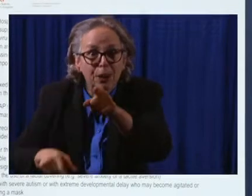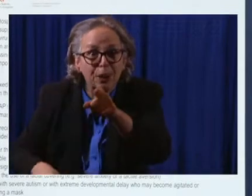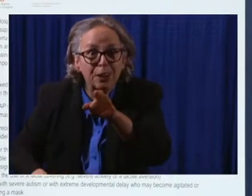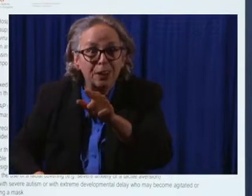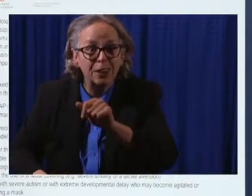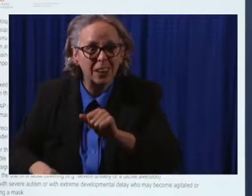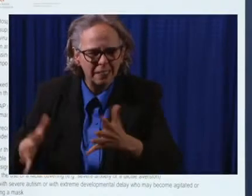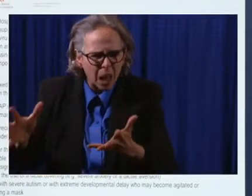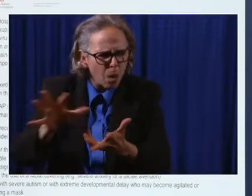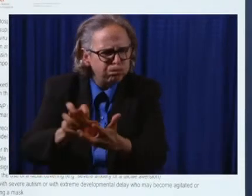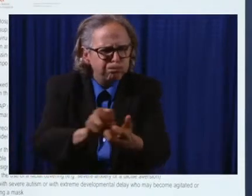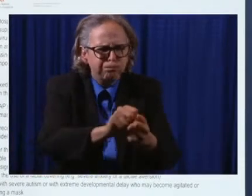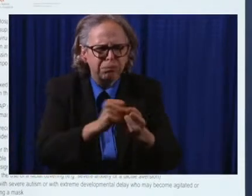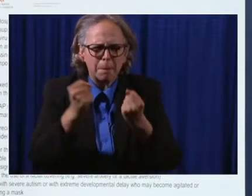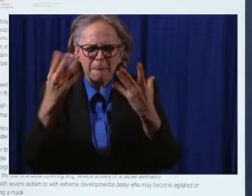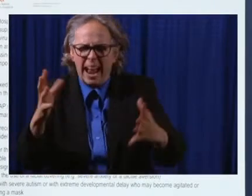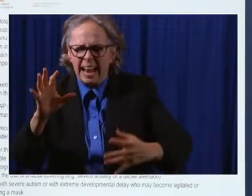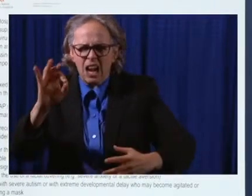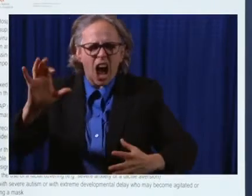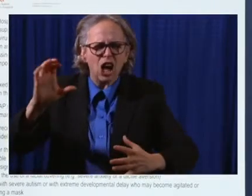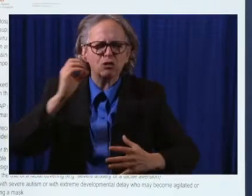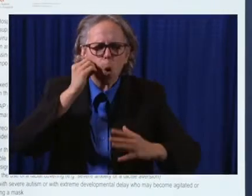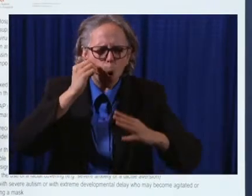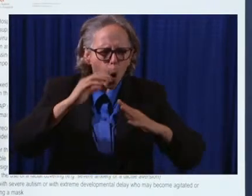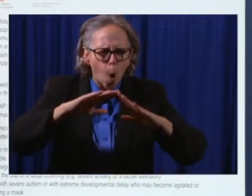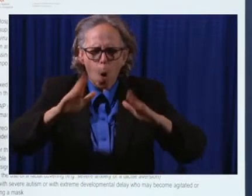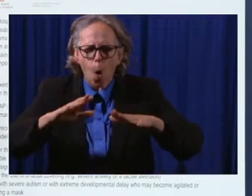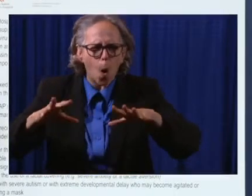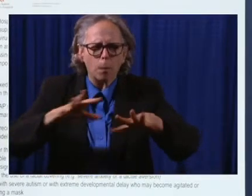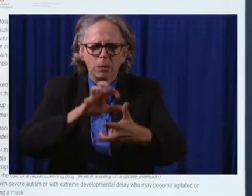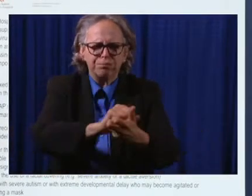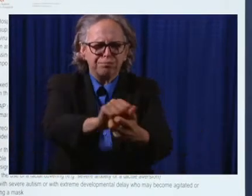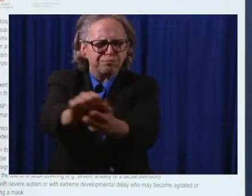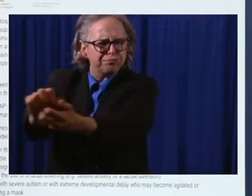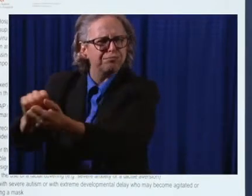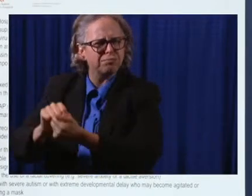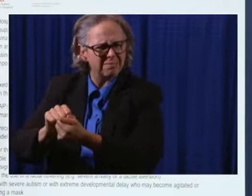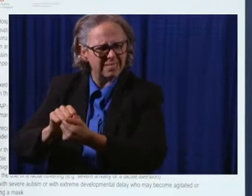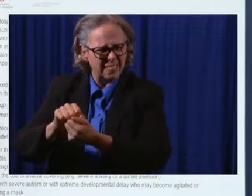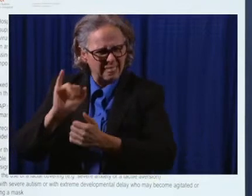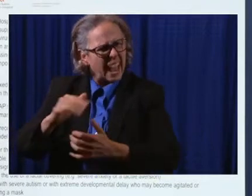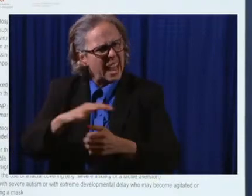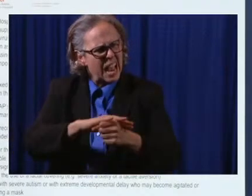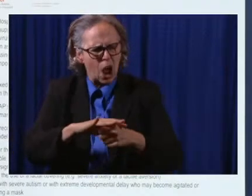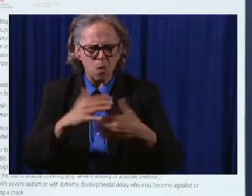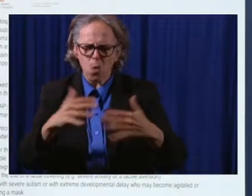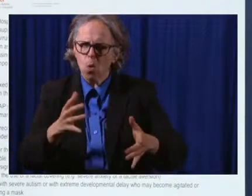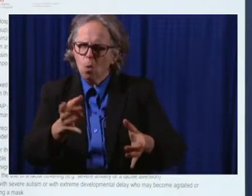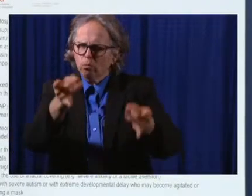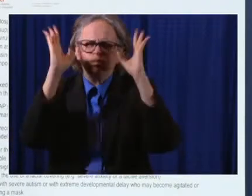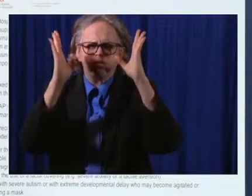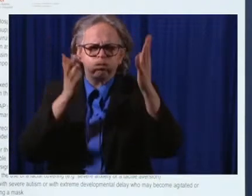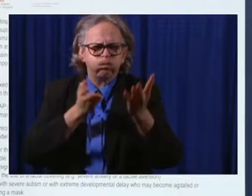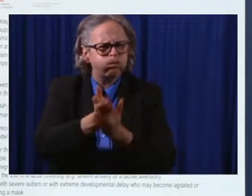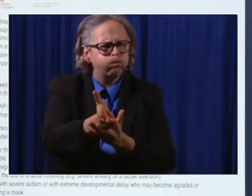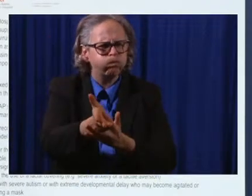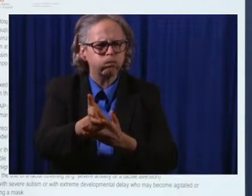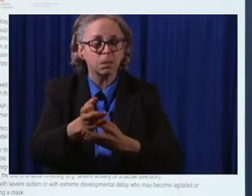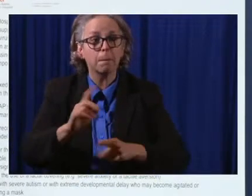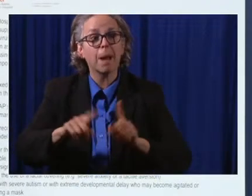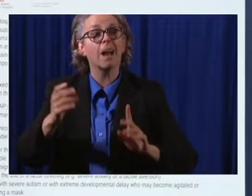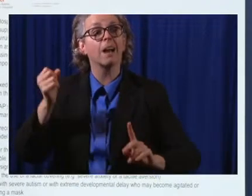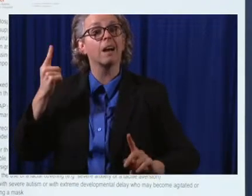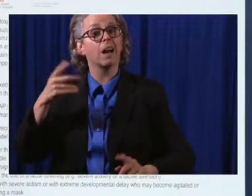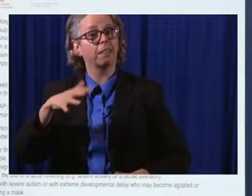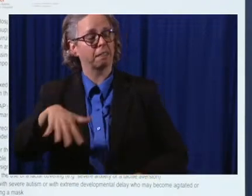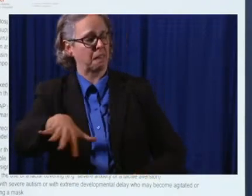and buildings. So it's been tough. But the Miami Valley is tough. Miami Valley is